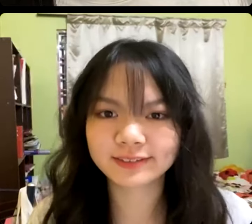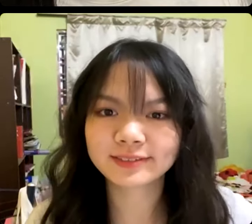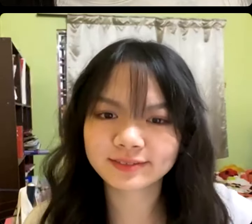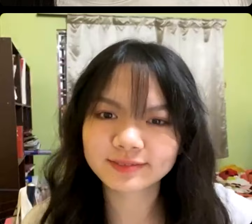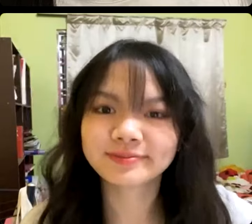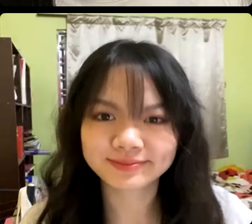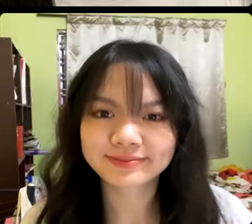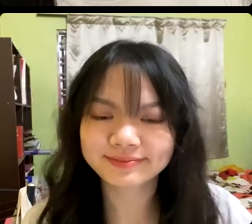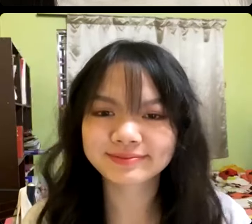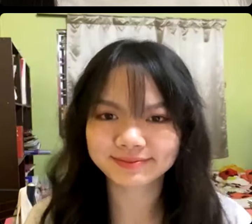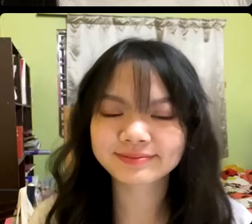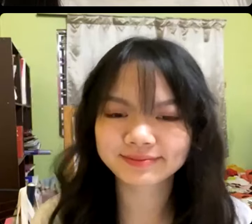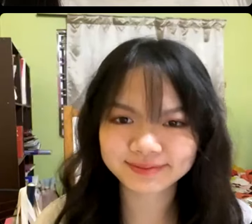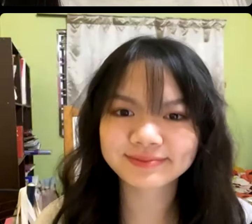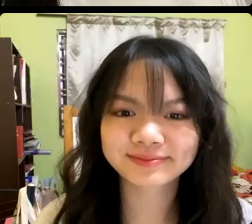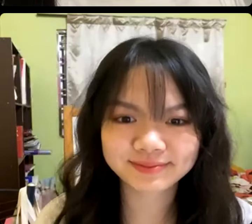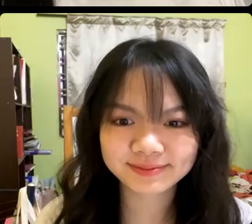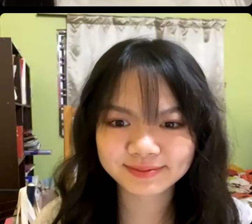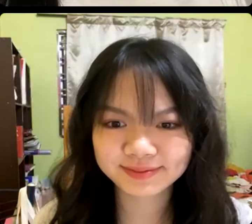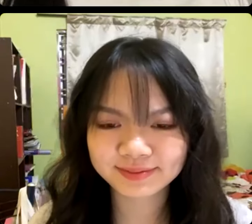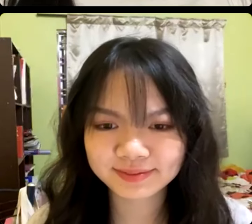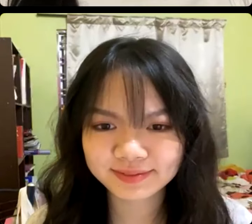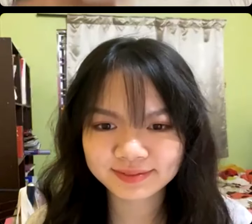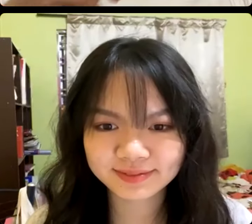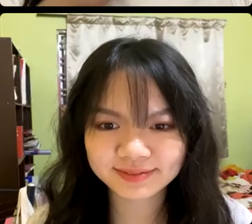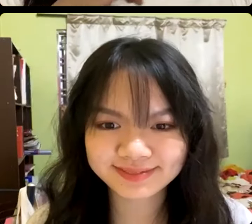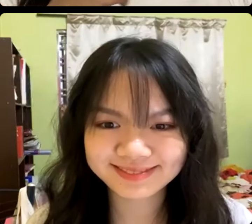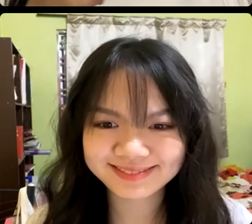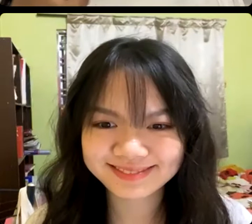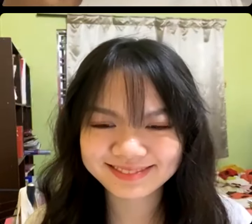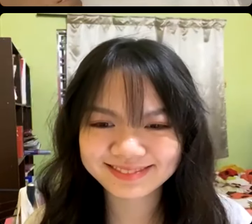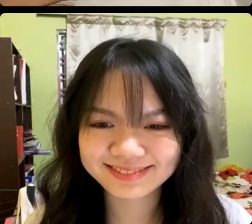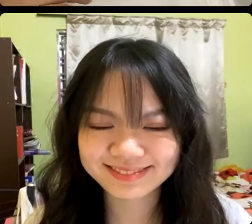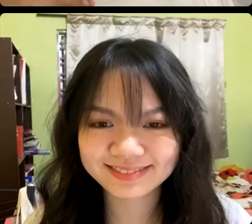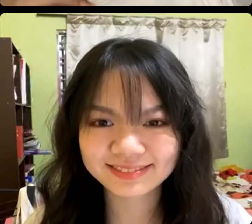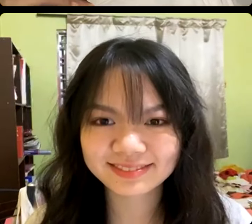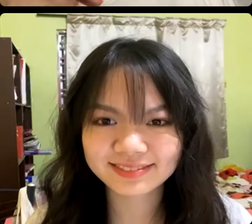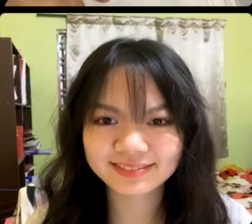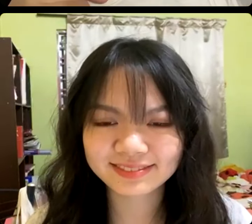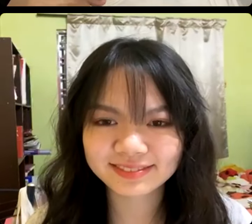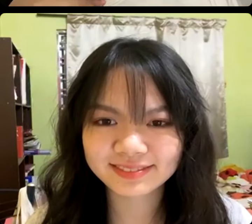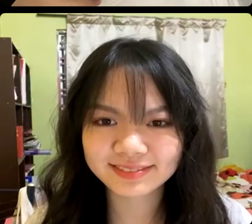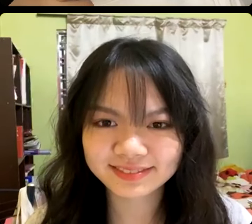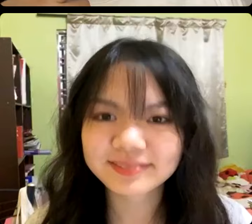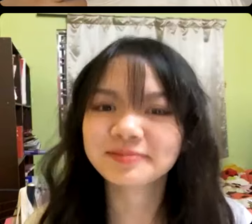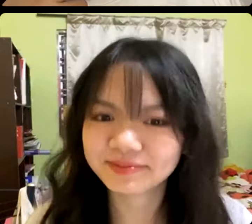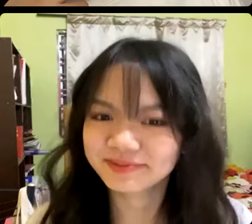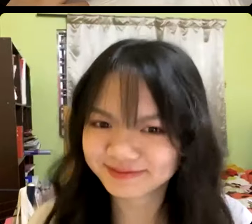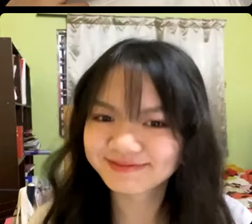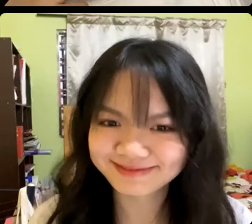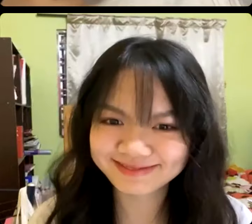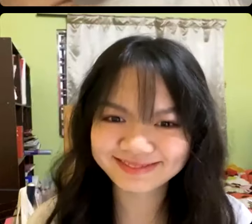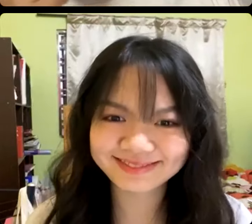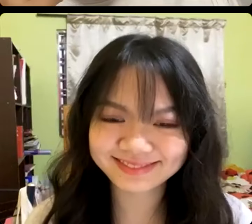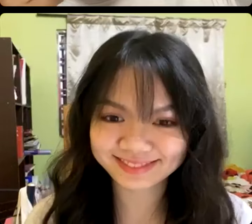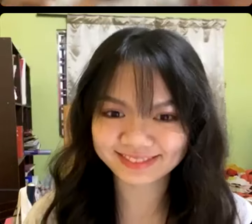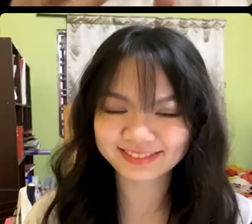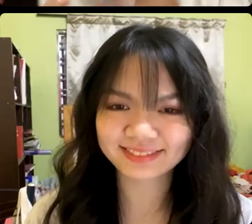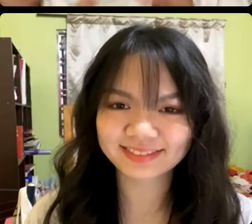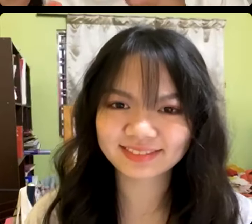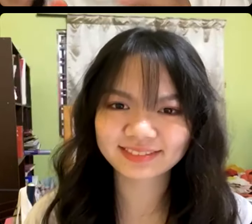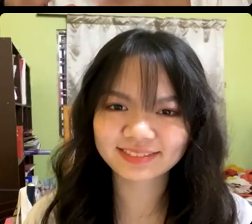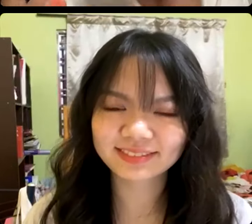speaking. Wow, journal. So Felicia, I would love to ask you, right? Okay. When you